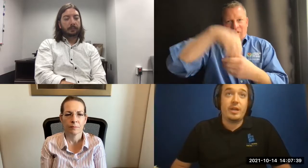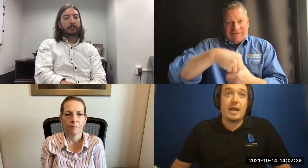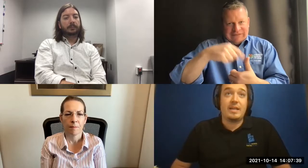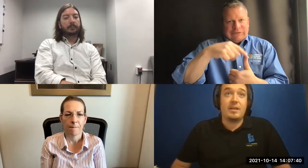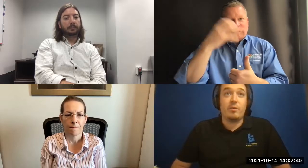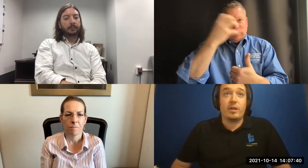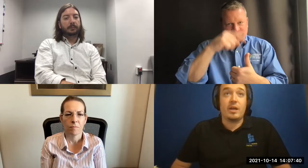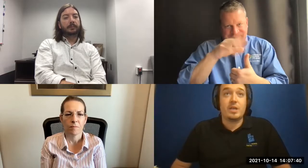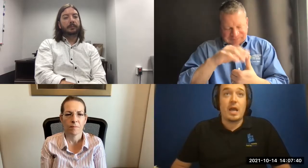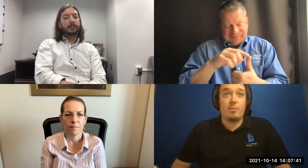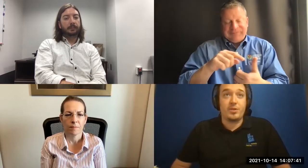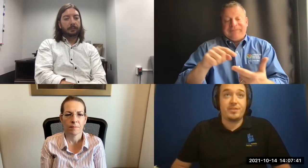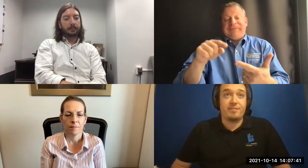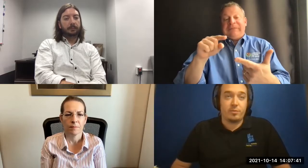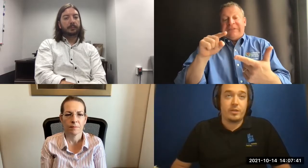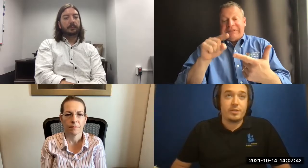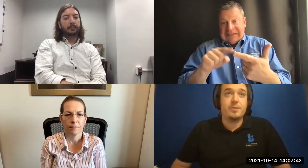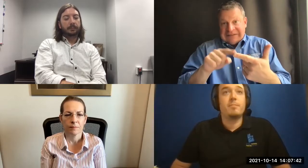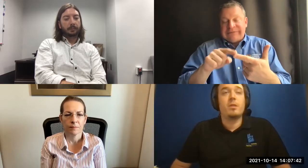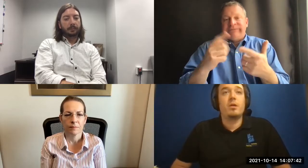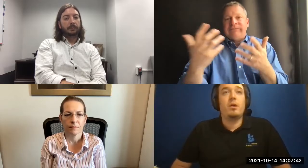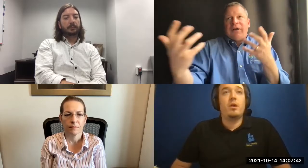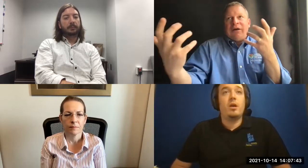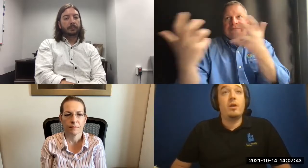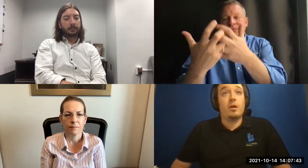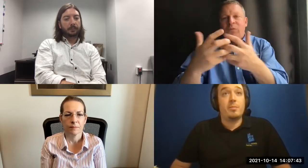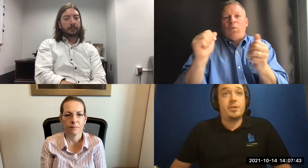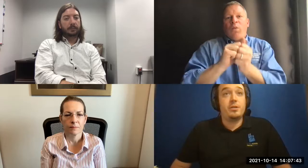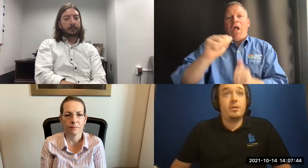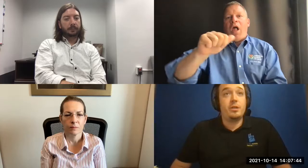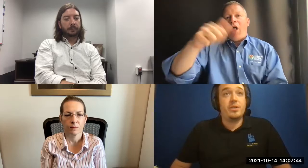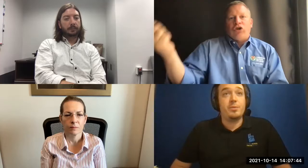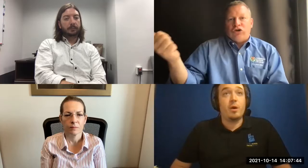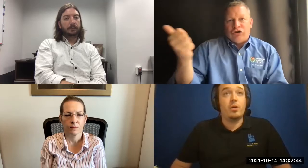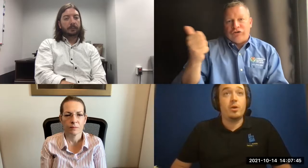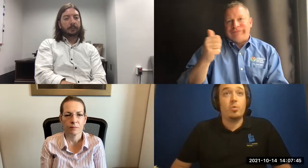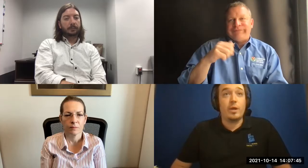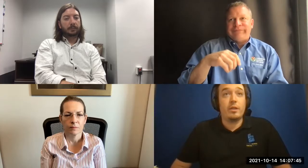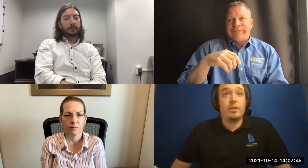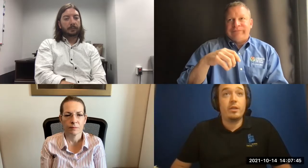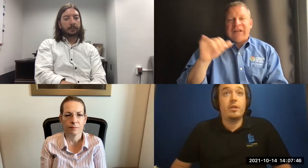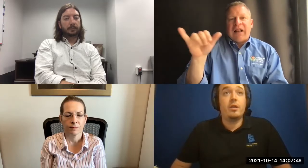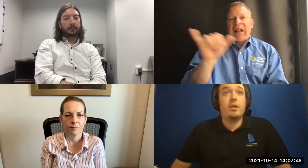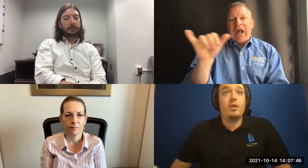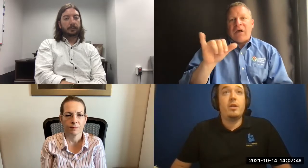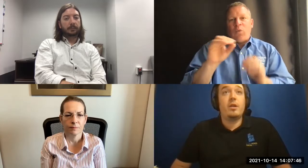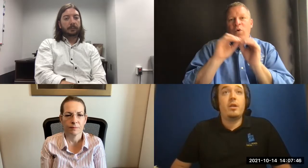into it and I did not realize how much is involved with this. Another option is to partner with